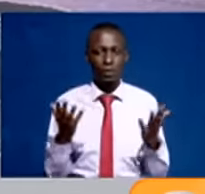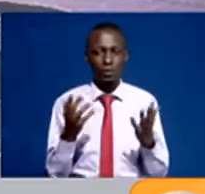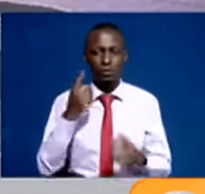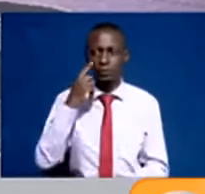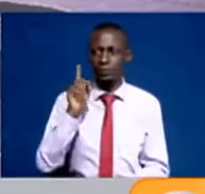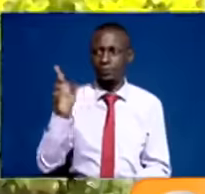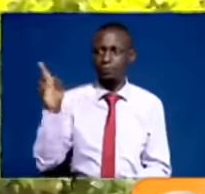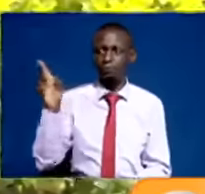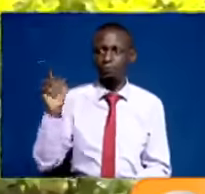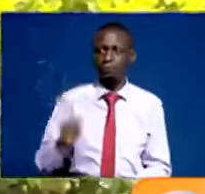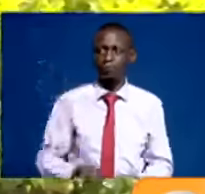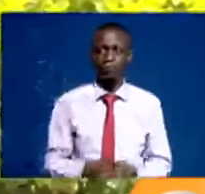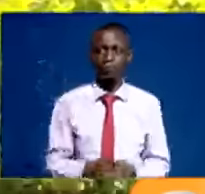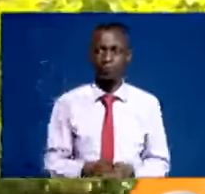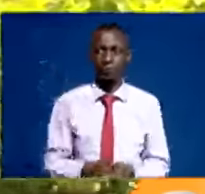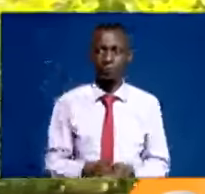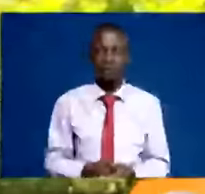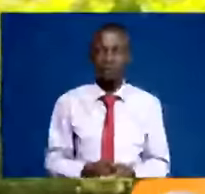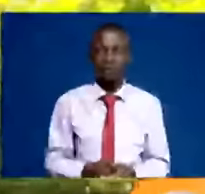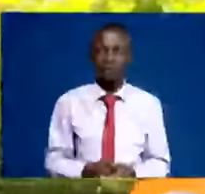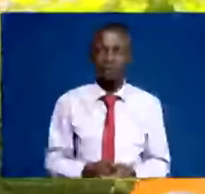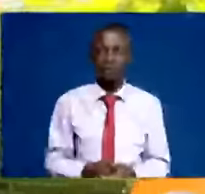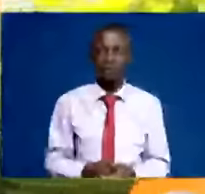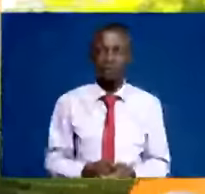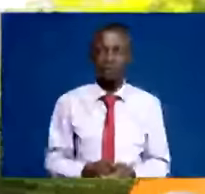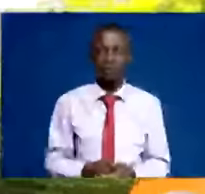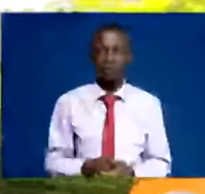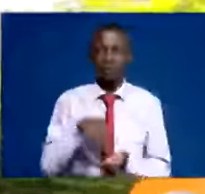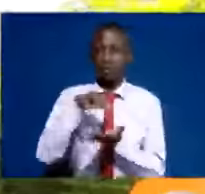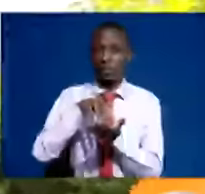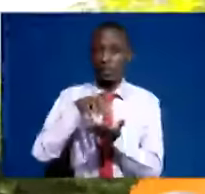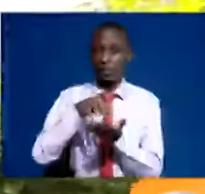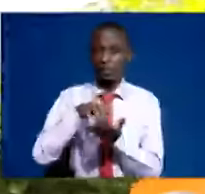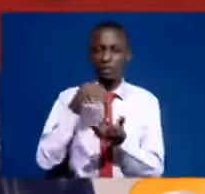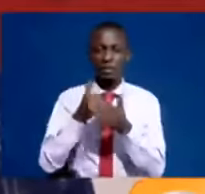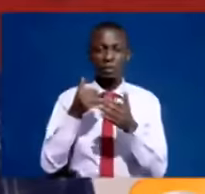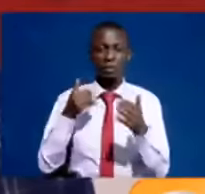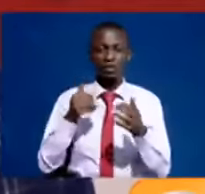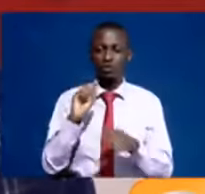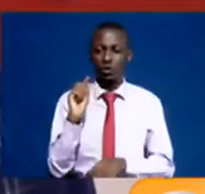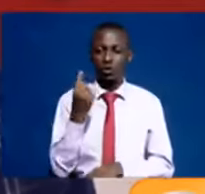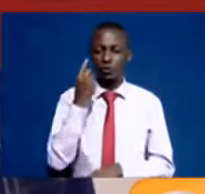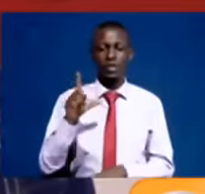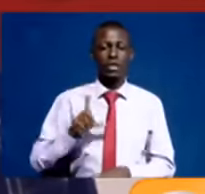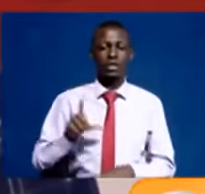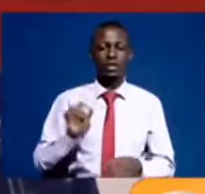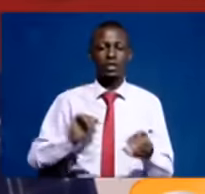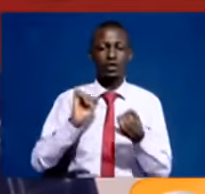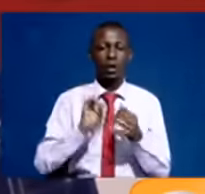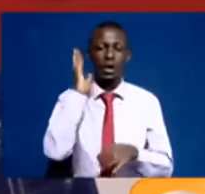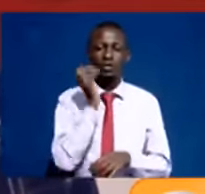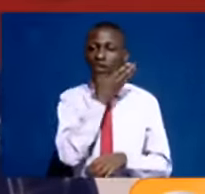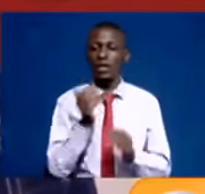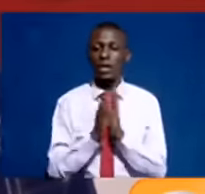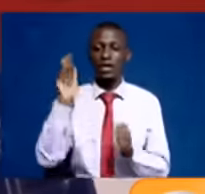reports. In the civil suit, former First Lady Mama Ngina Kenyatta and former Member of Parliament Basil Criticos